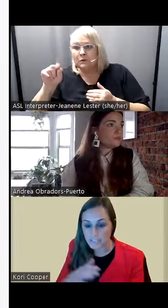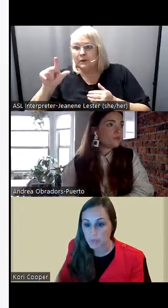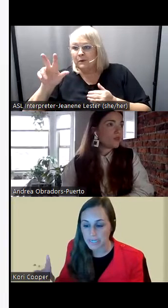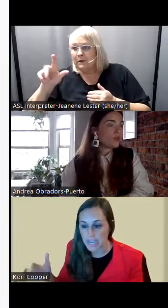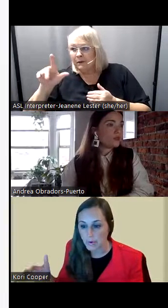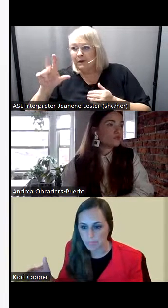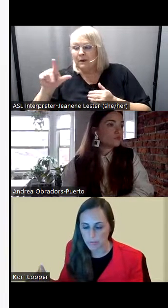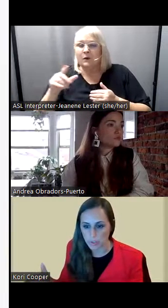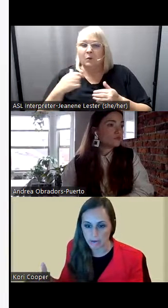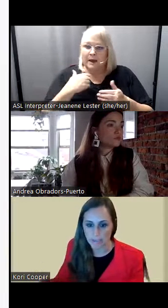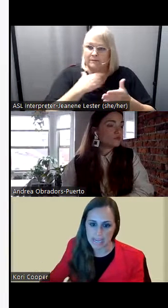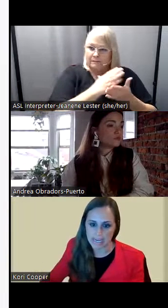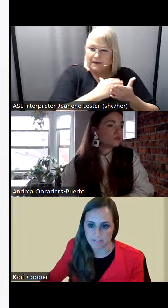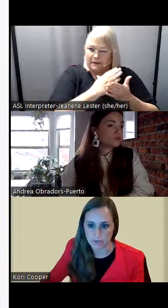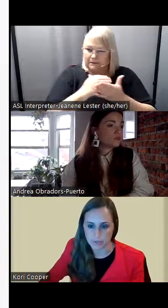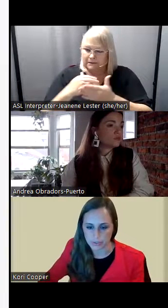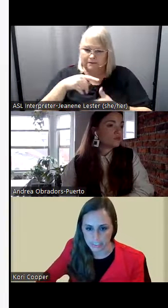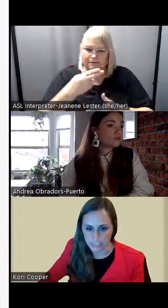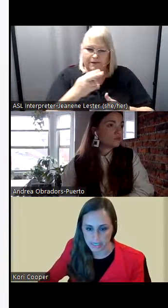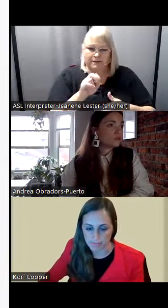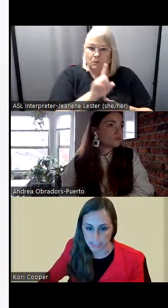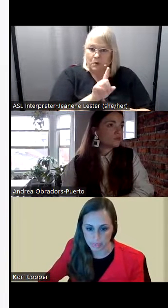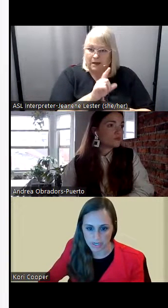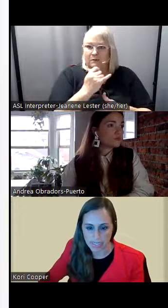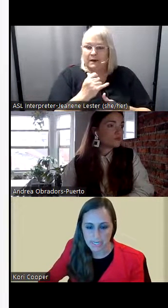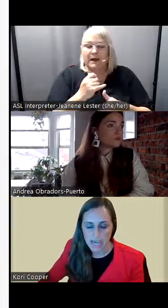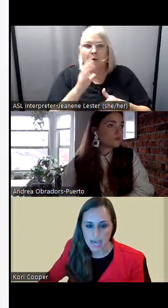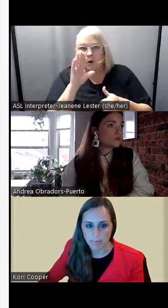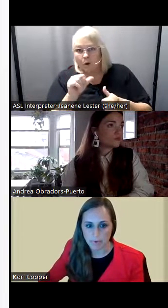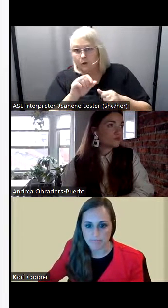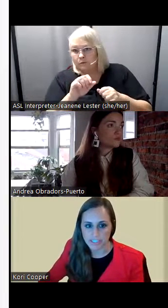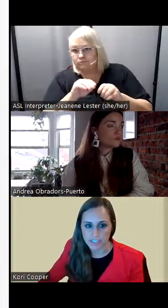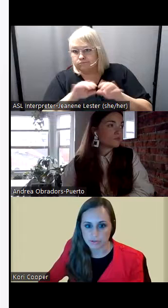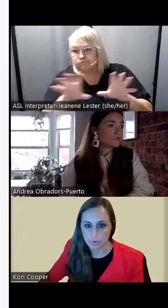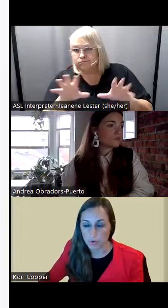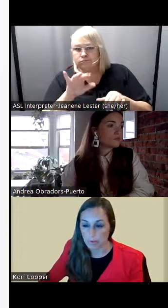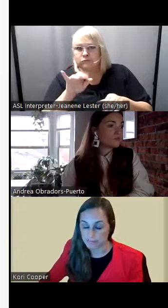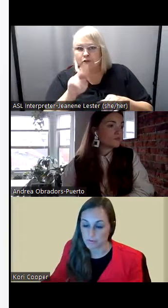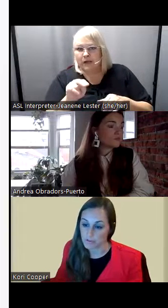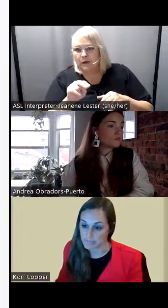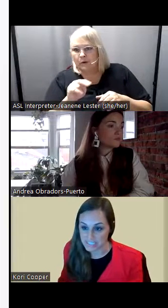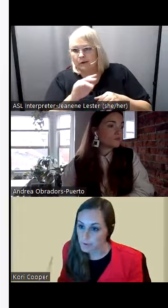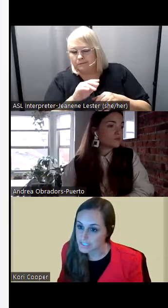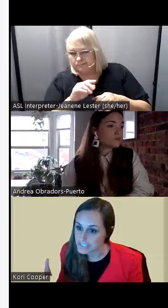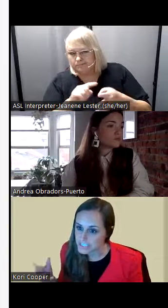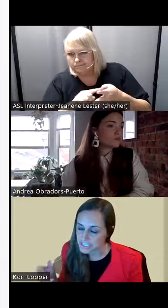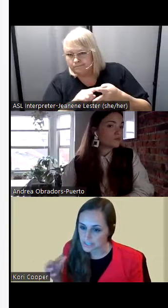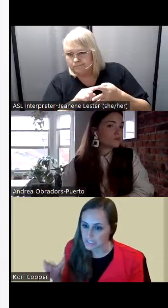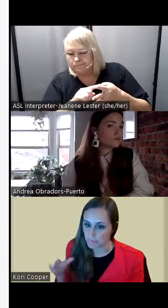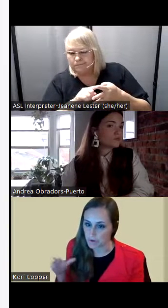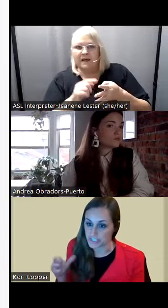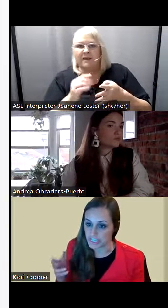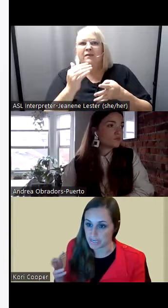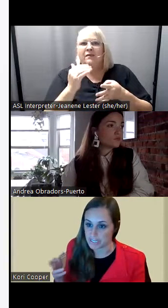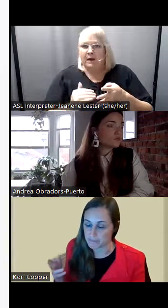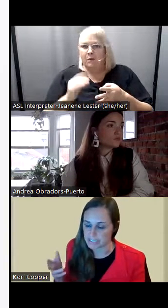in phase 1 right now, hoping to roll out by end of year, early January, with phase 2 more robust, more of those business process changes, because those take